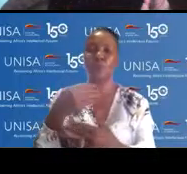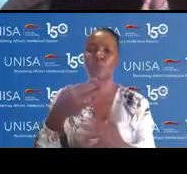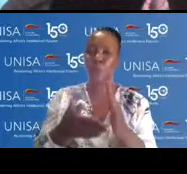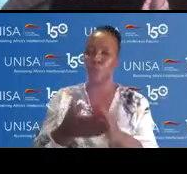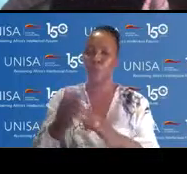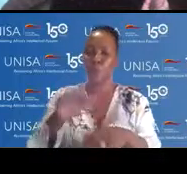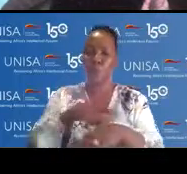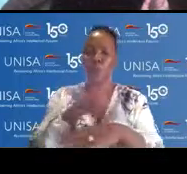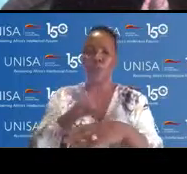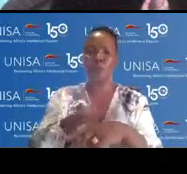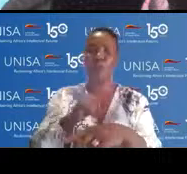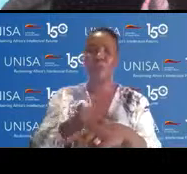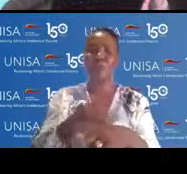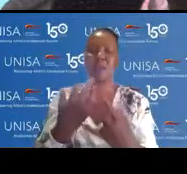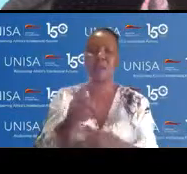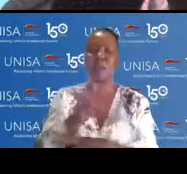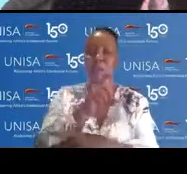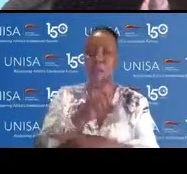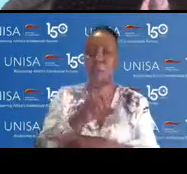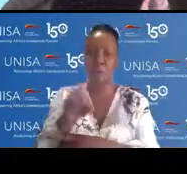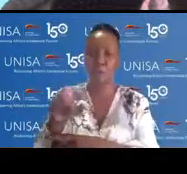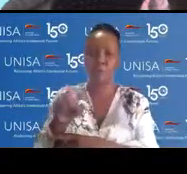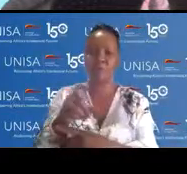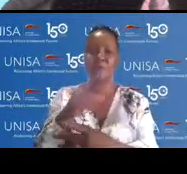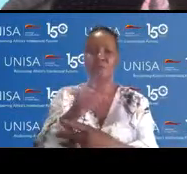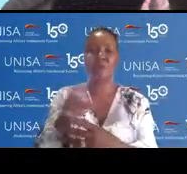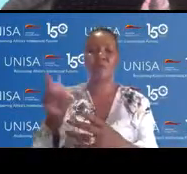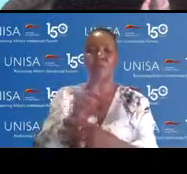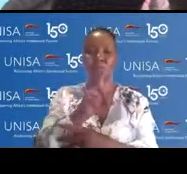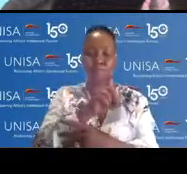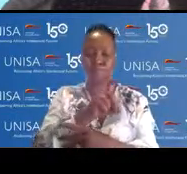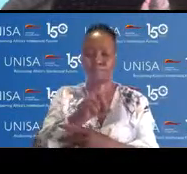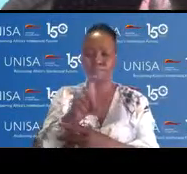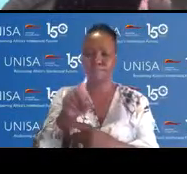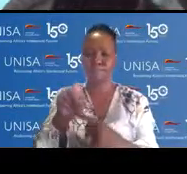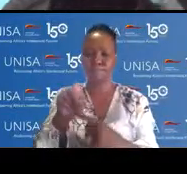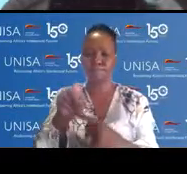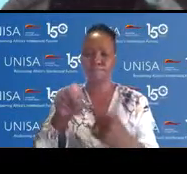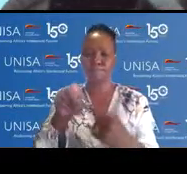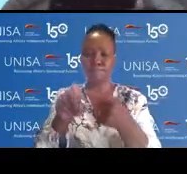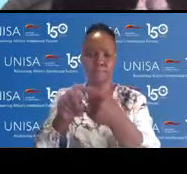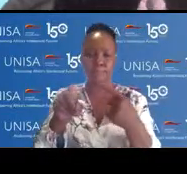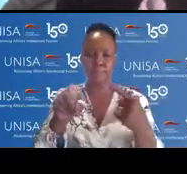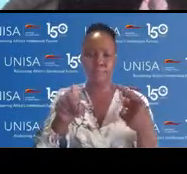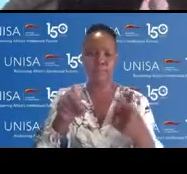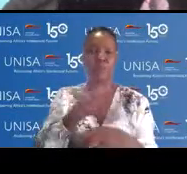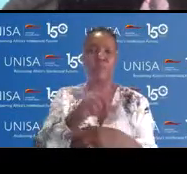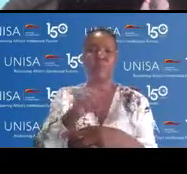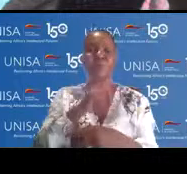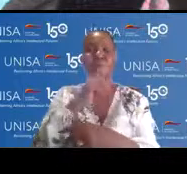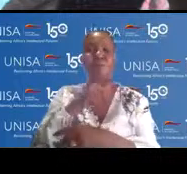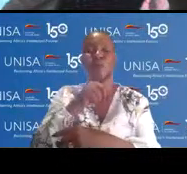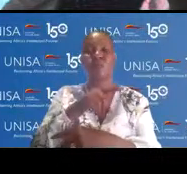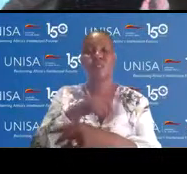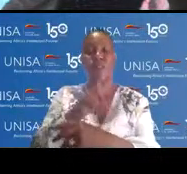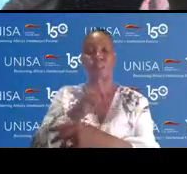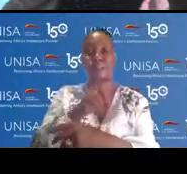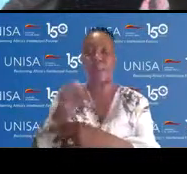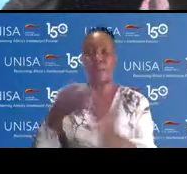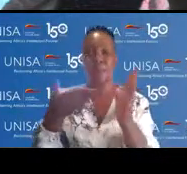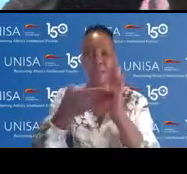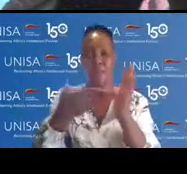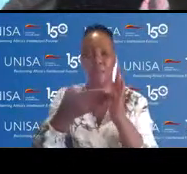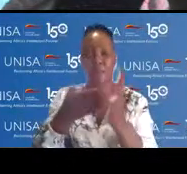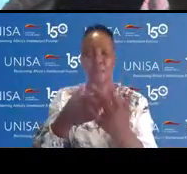is connected, you can see the cursor right there. So now I'm using this mouse right here, and I'm able